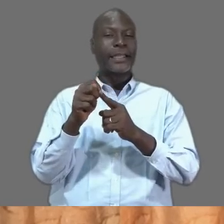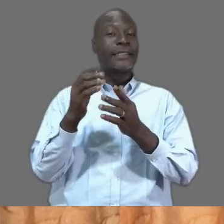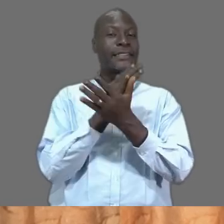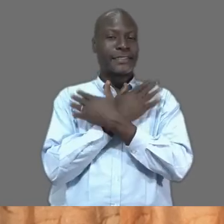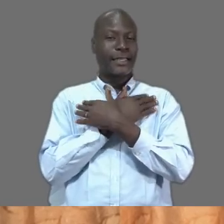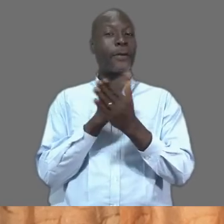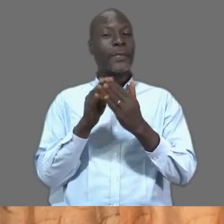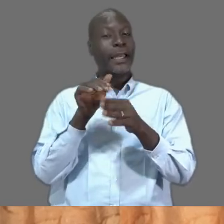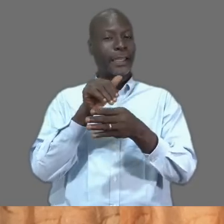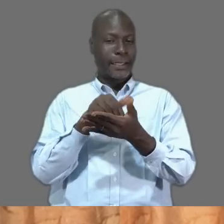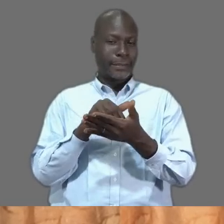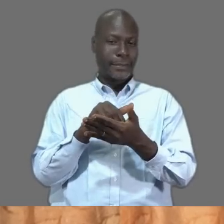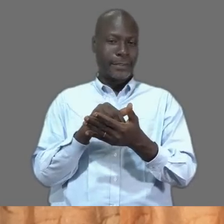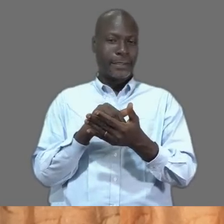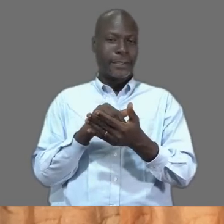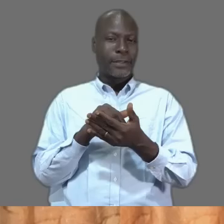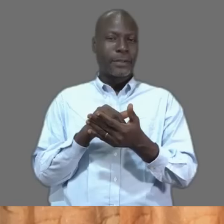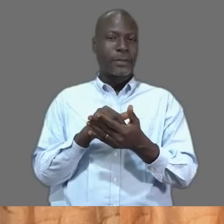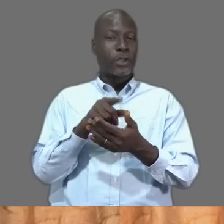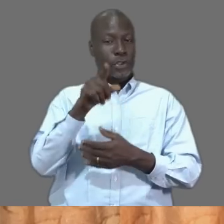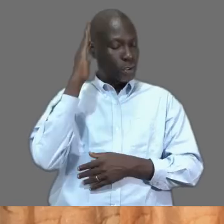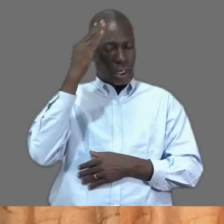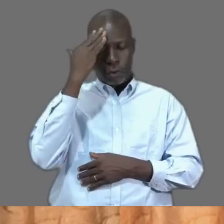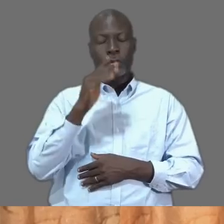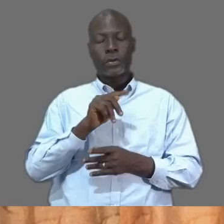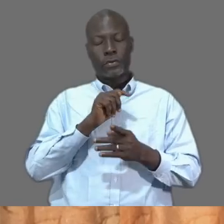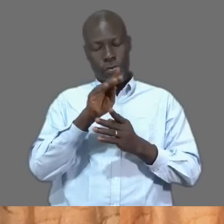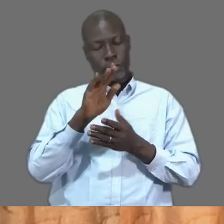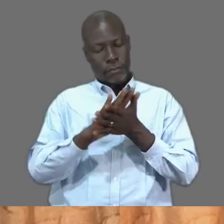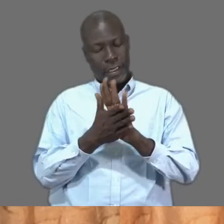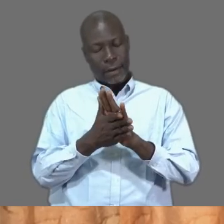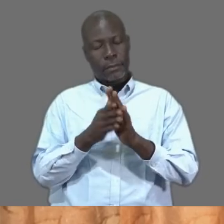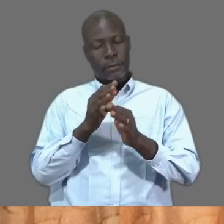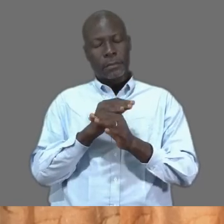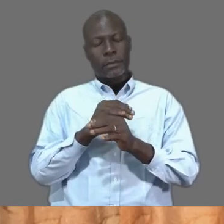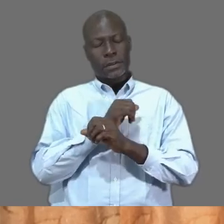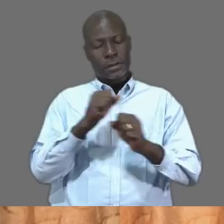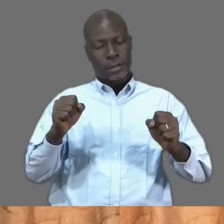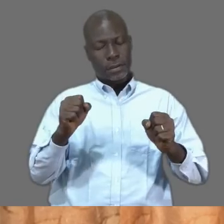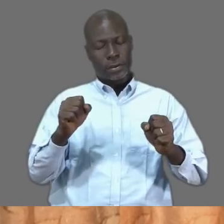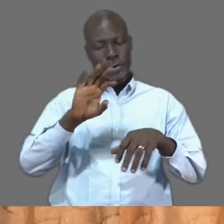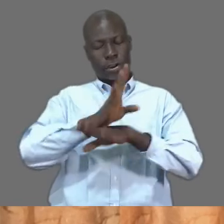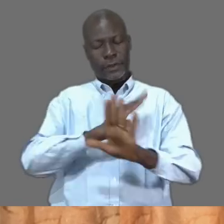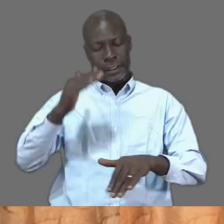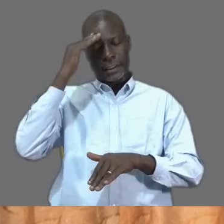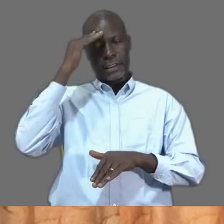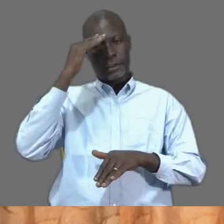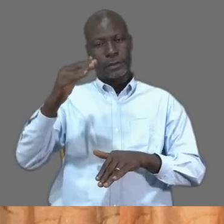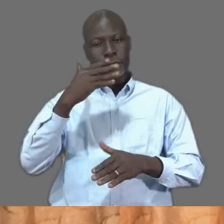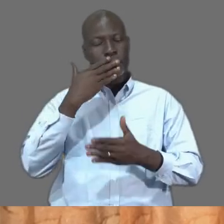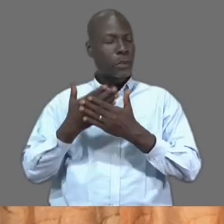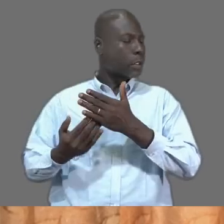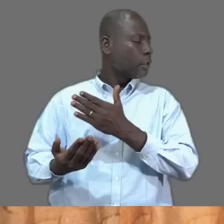adano panso, yibisha. Behuno crano, amano crano, amwaye odishe. The churches of Christ salute you